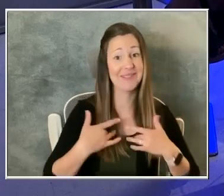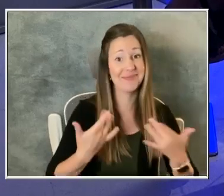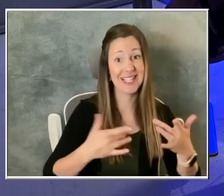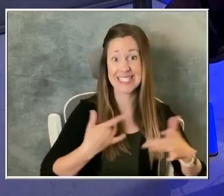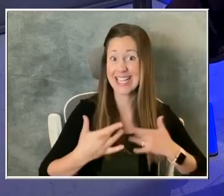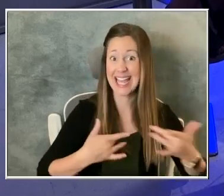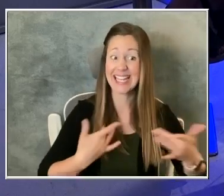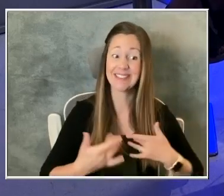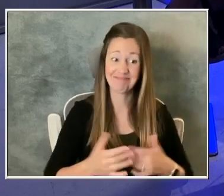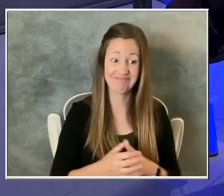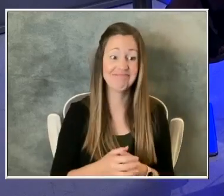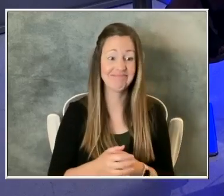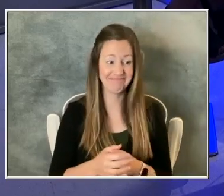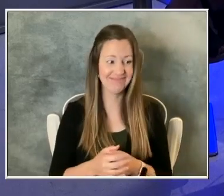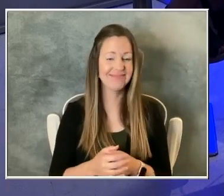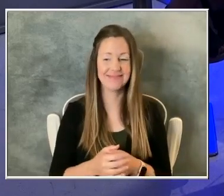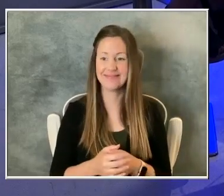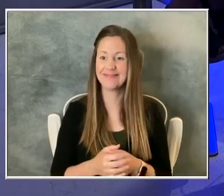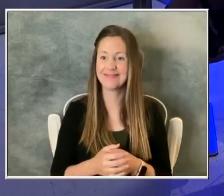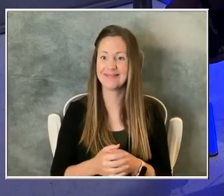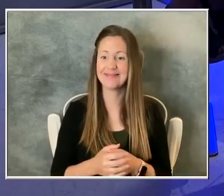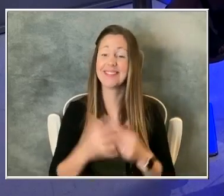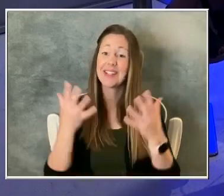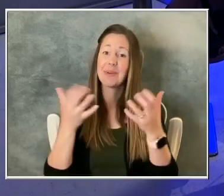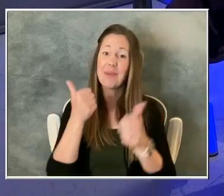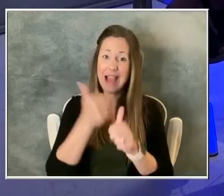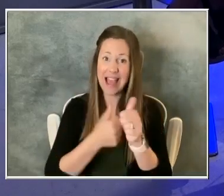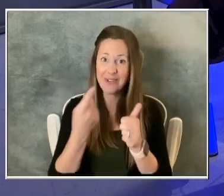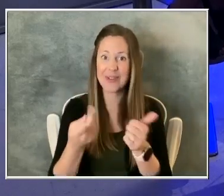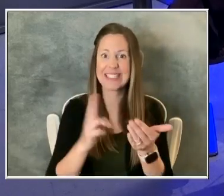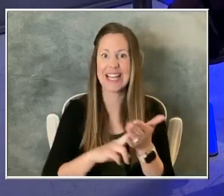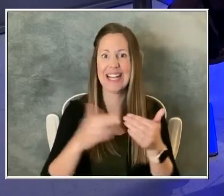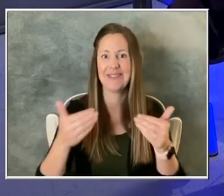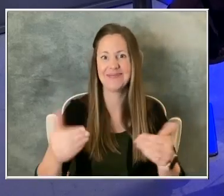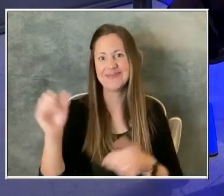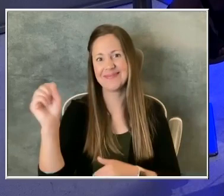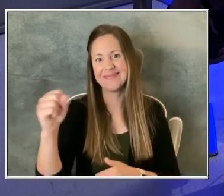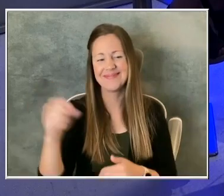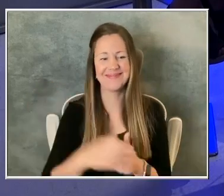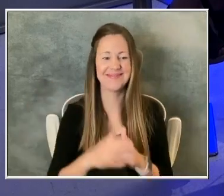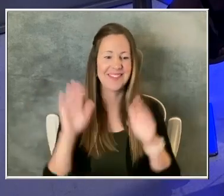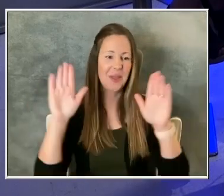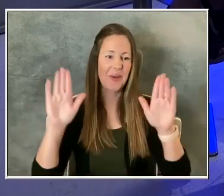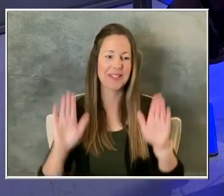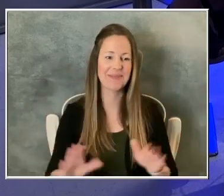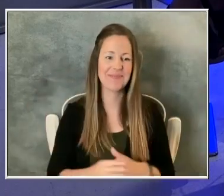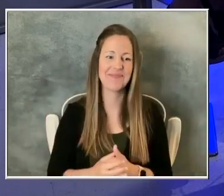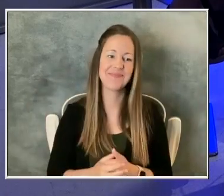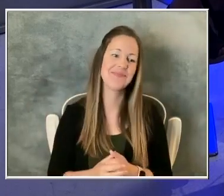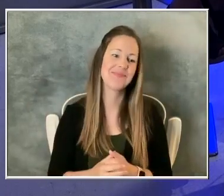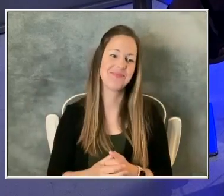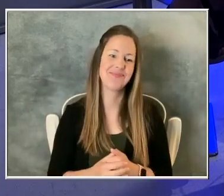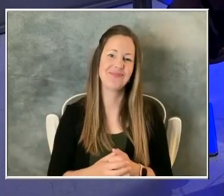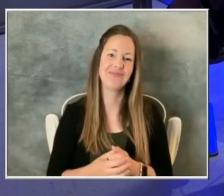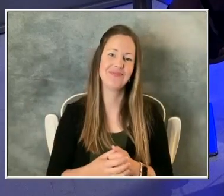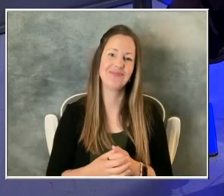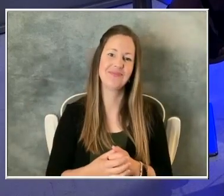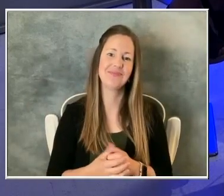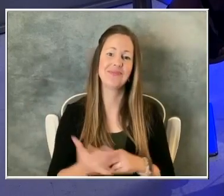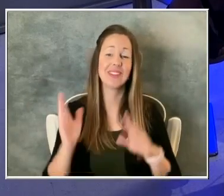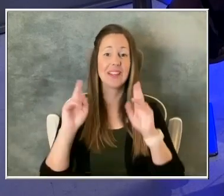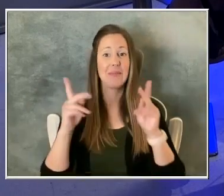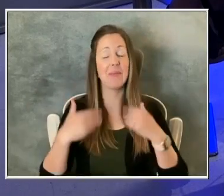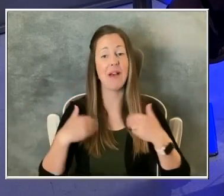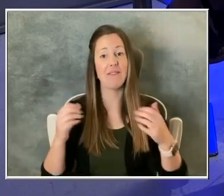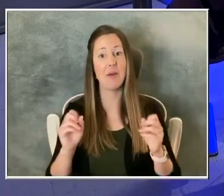excited. We want everybody to sign up. Yes, we do. That's awesome. You know, when patients have the opportunity to participate in science. It's